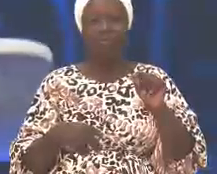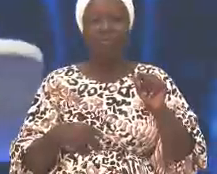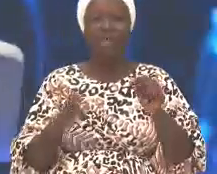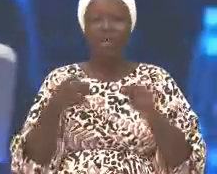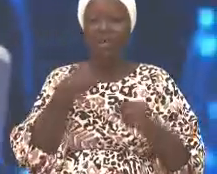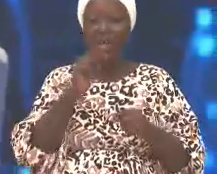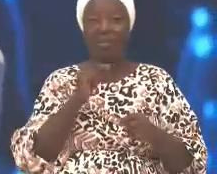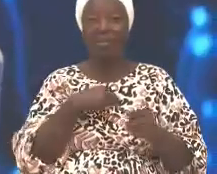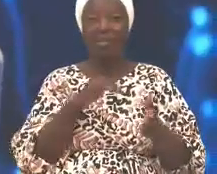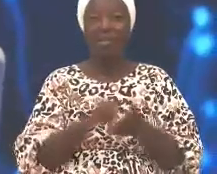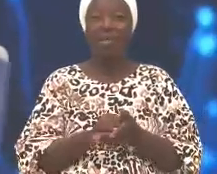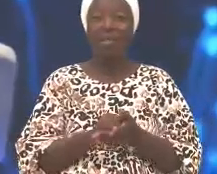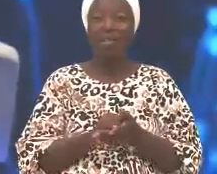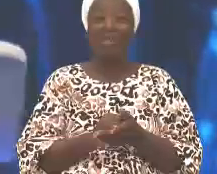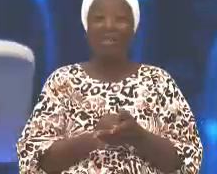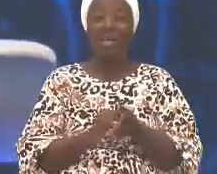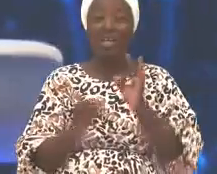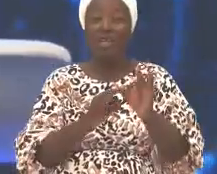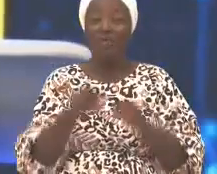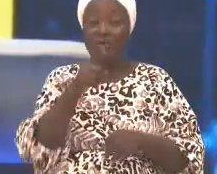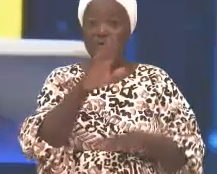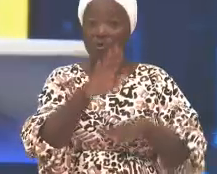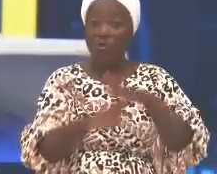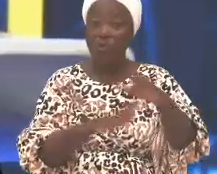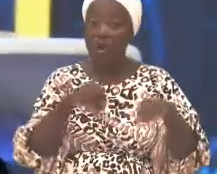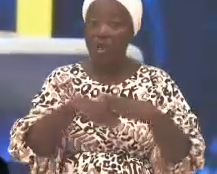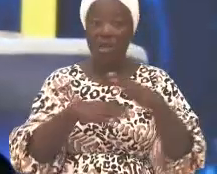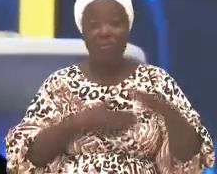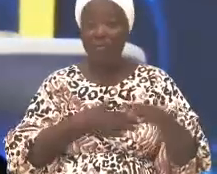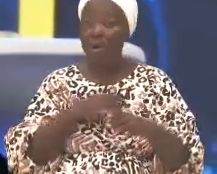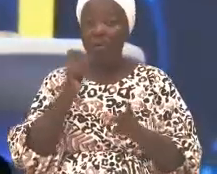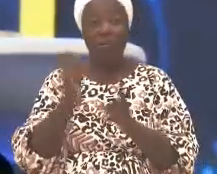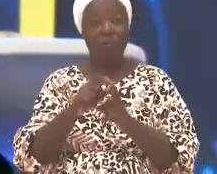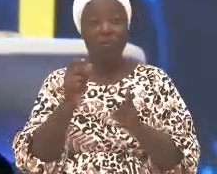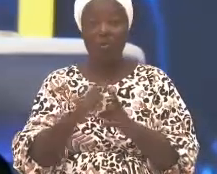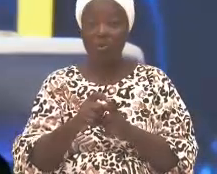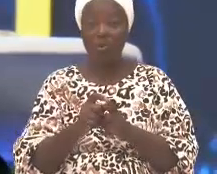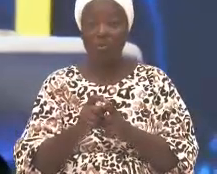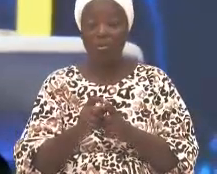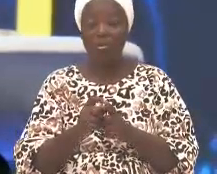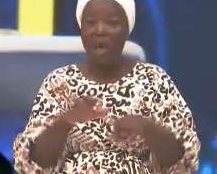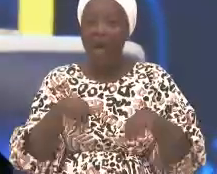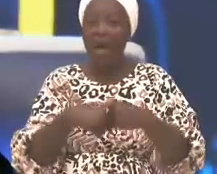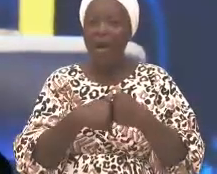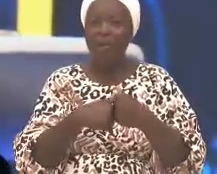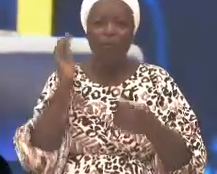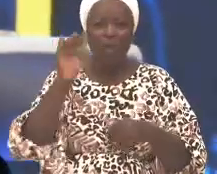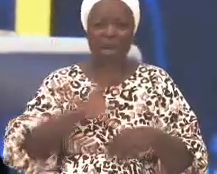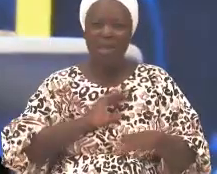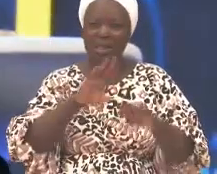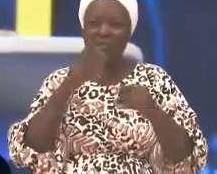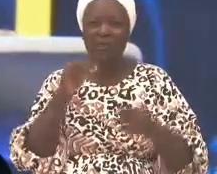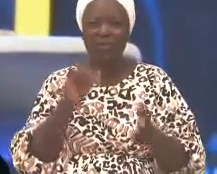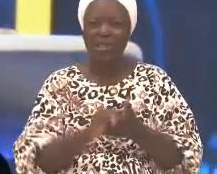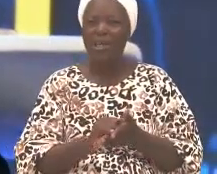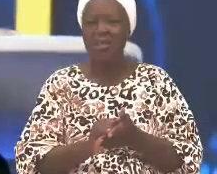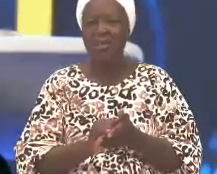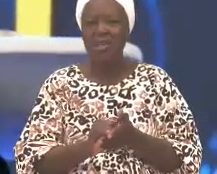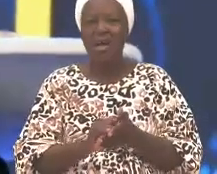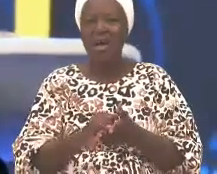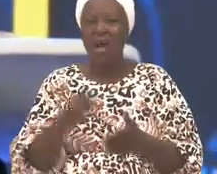may walk in my statutes. Why do I want to give them the heart of flesh? Why am I going to remove the heart of stone? Why am I